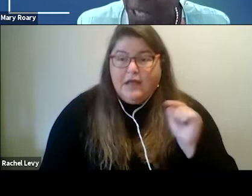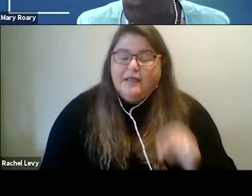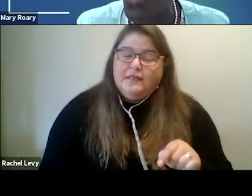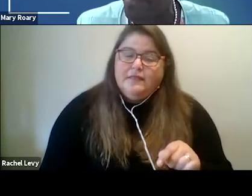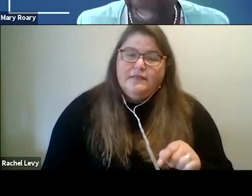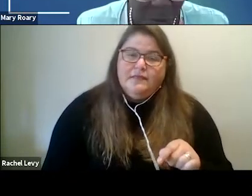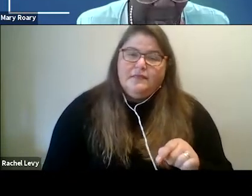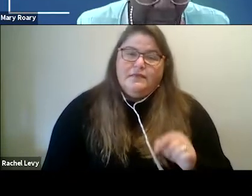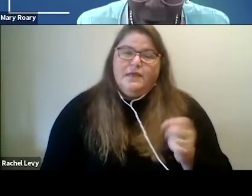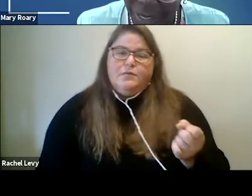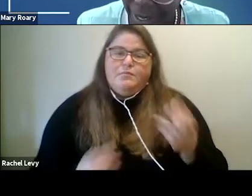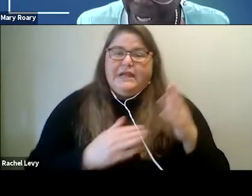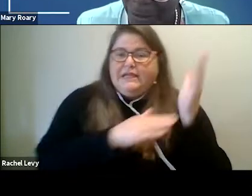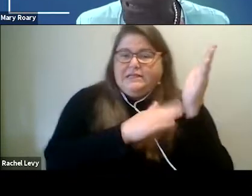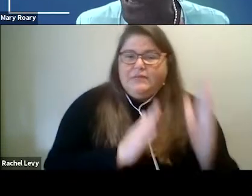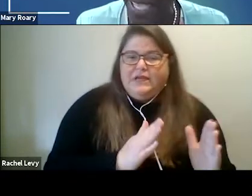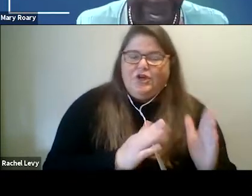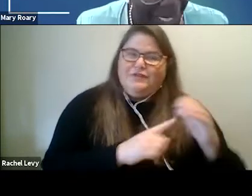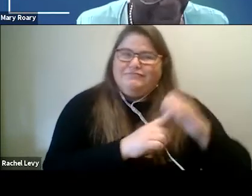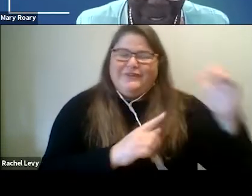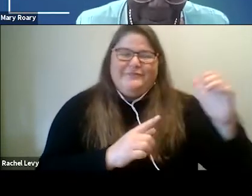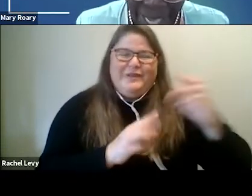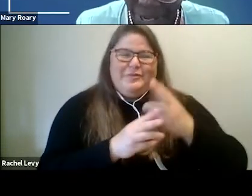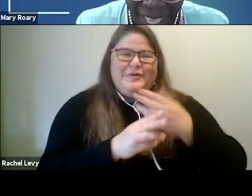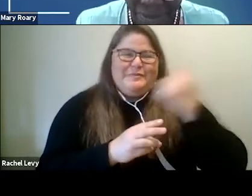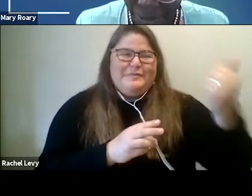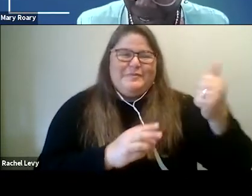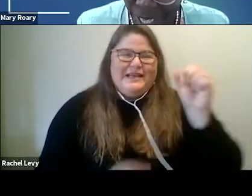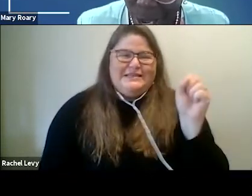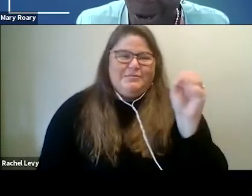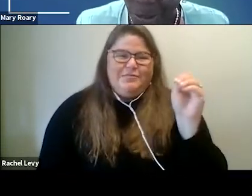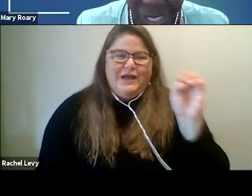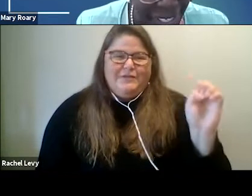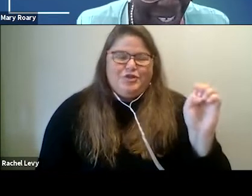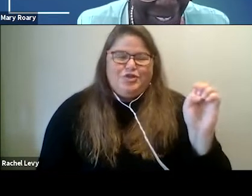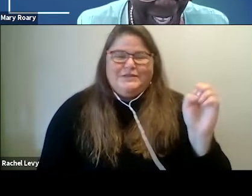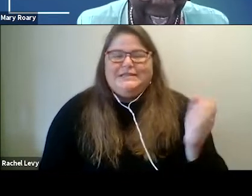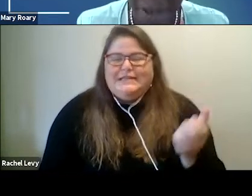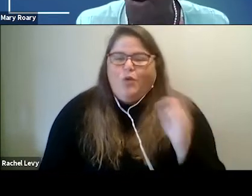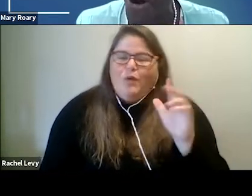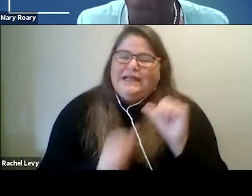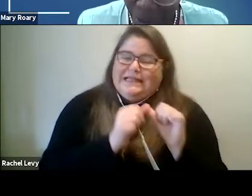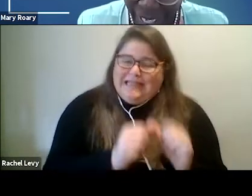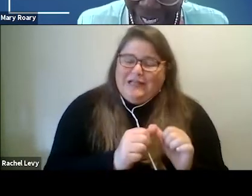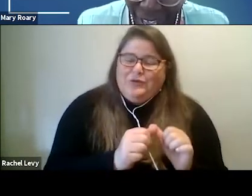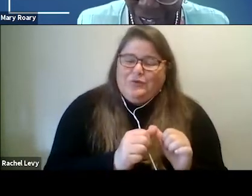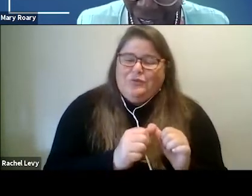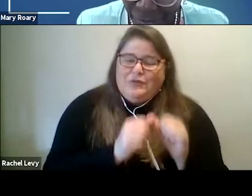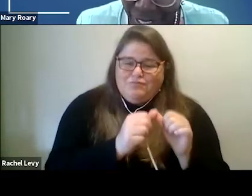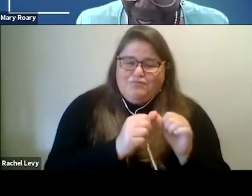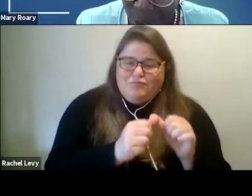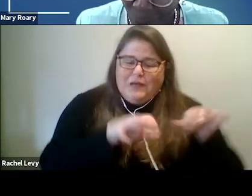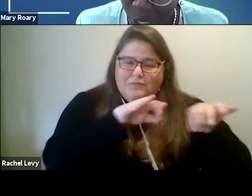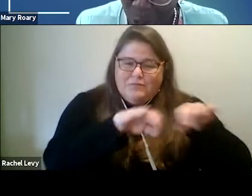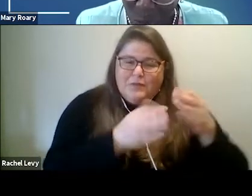of speakers who are, by the way, over the top, world's best subject matter experts who will continue to lay out part one